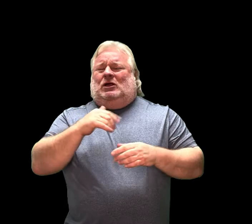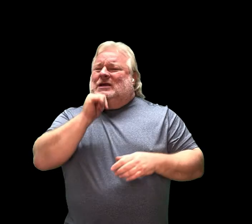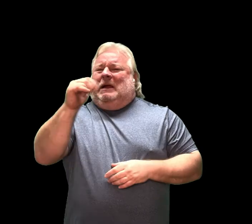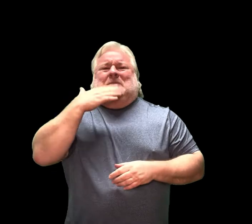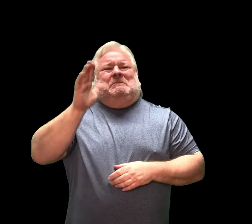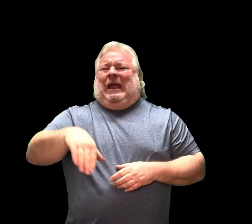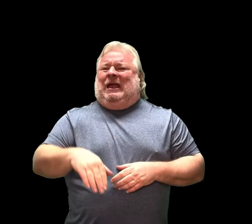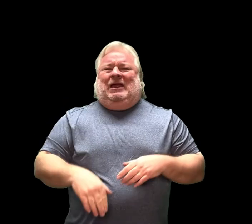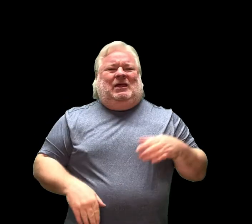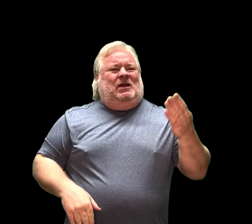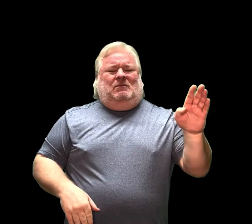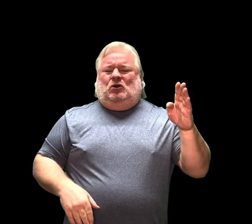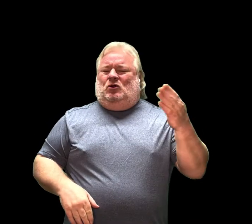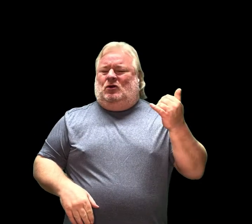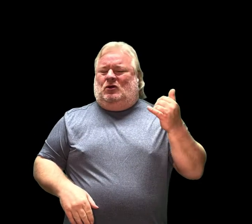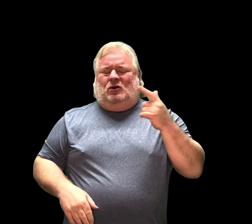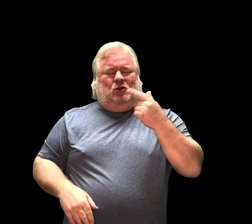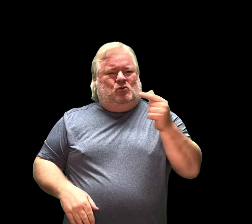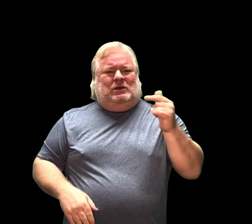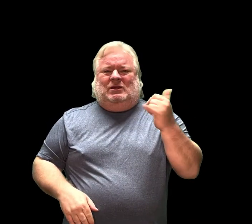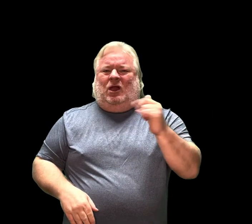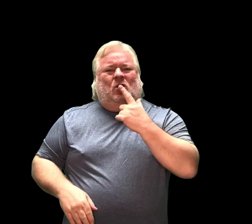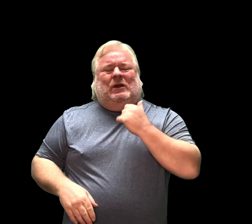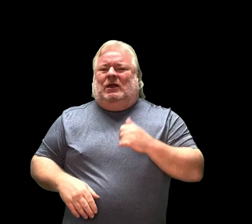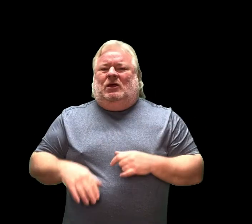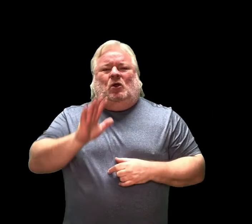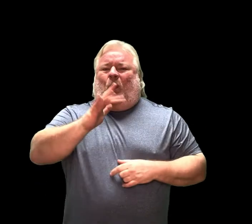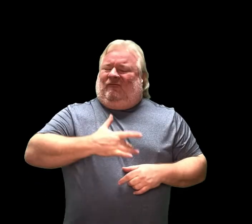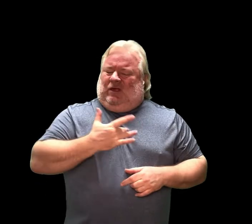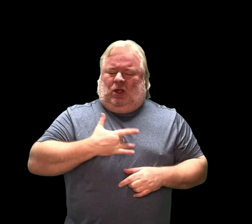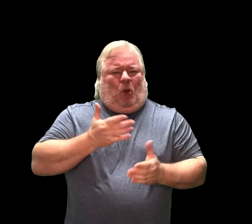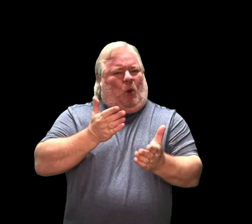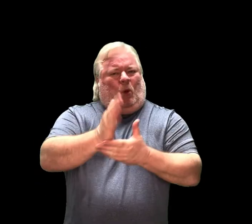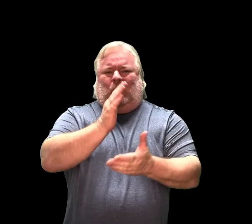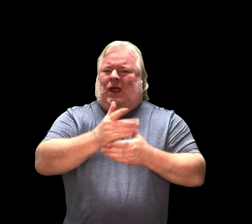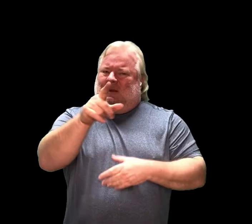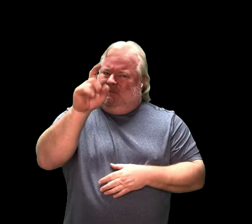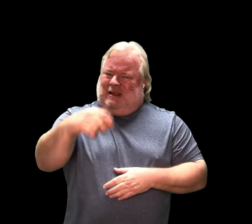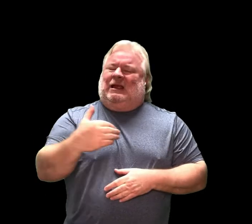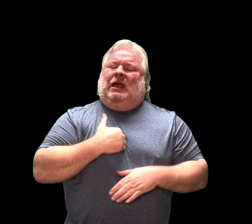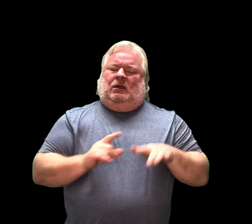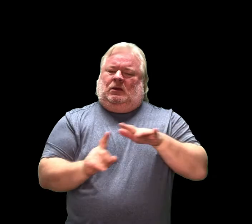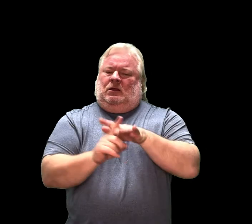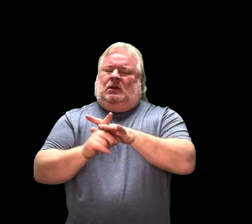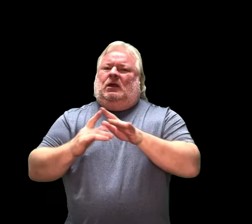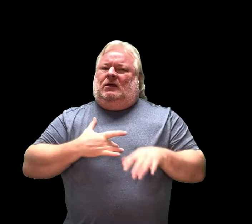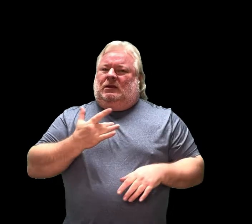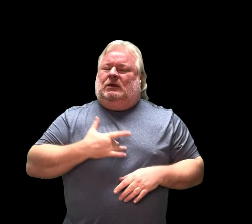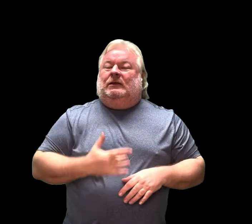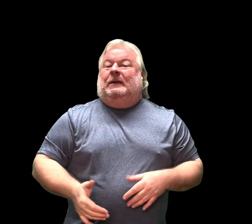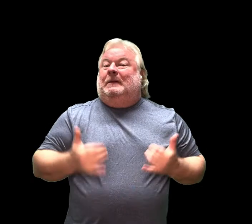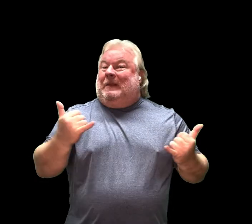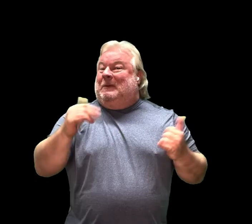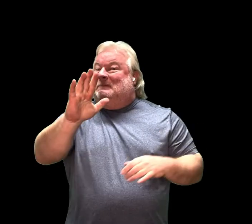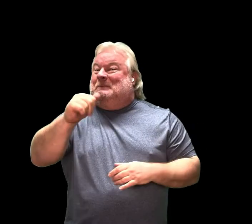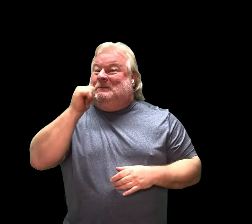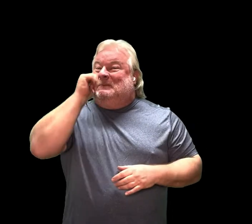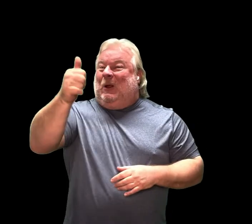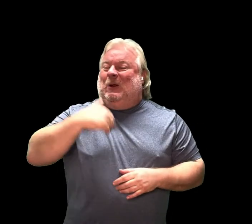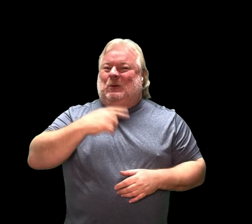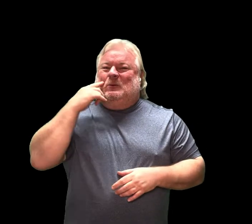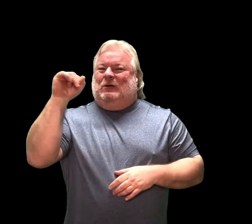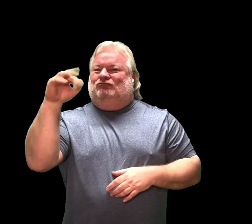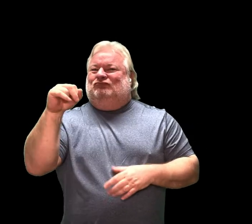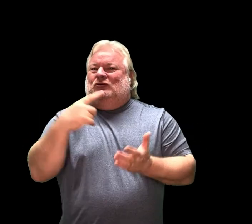bad. None of your feelings are bad. So all of your feelings are okay. Tomorrow we'll talk a little bit